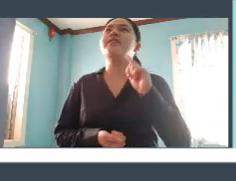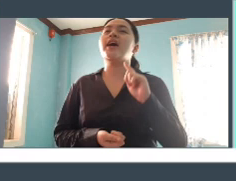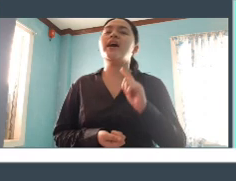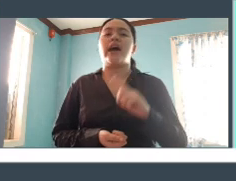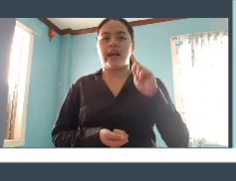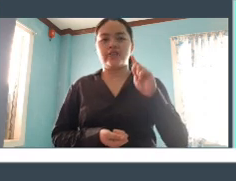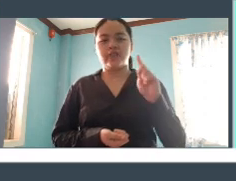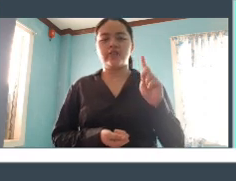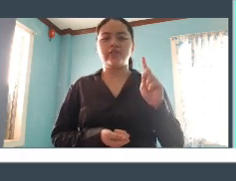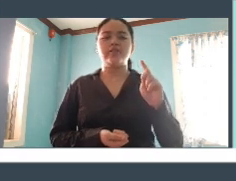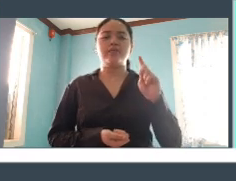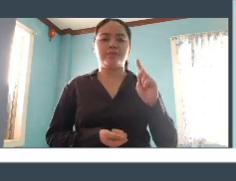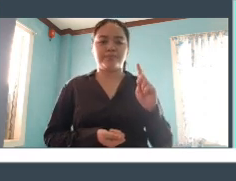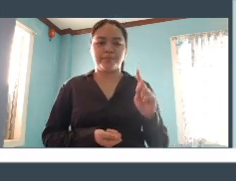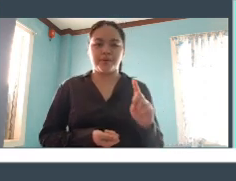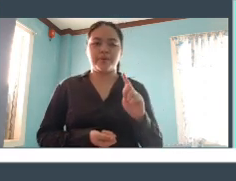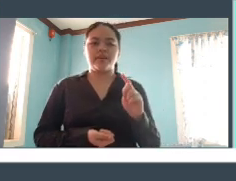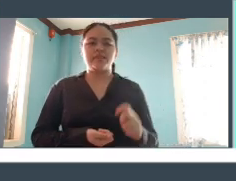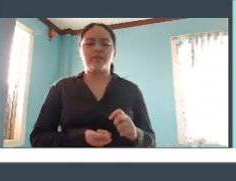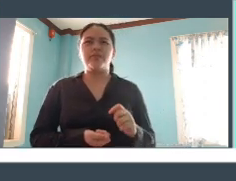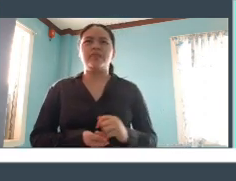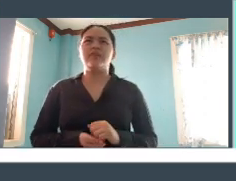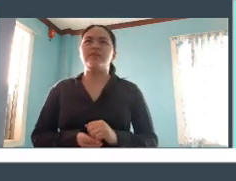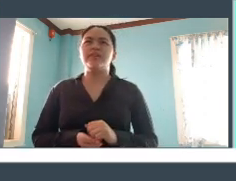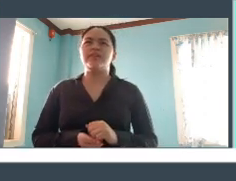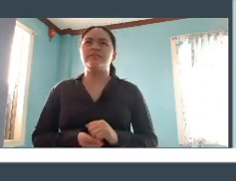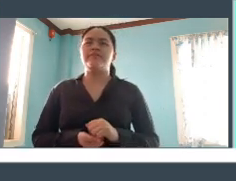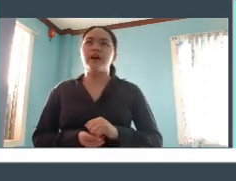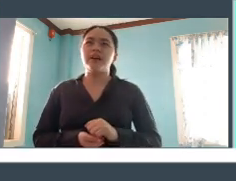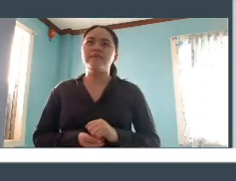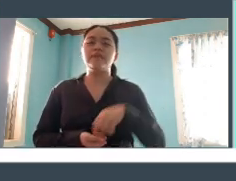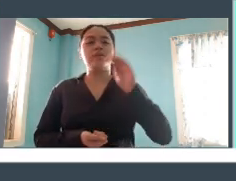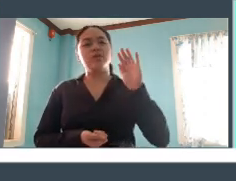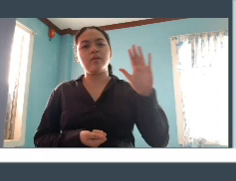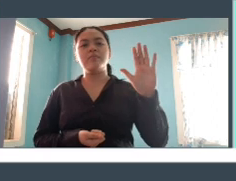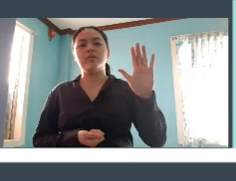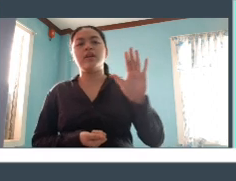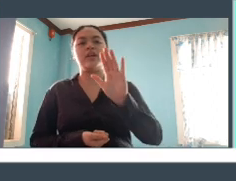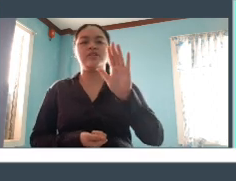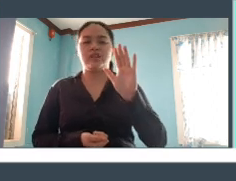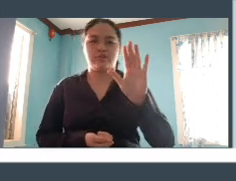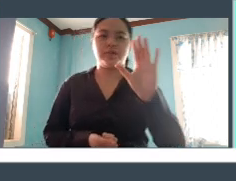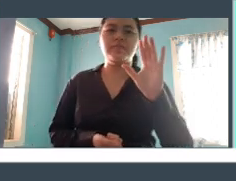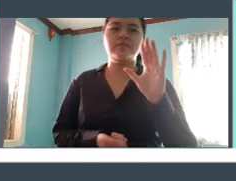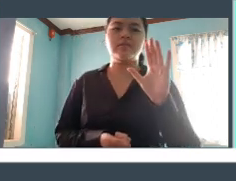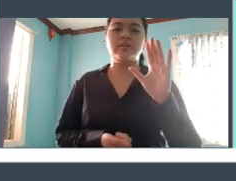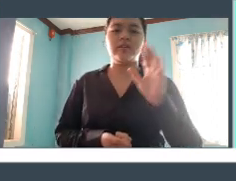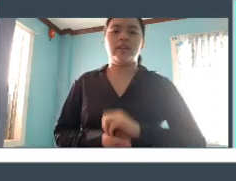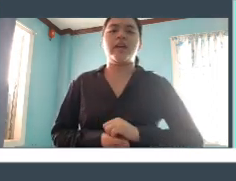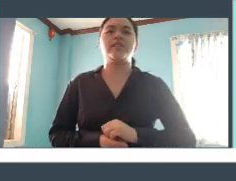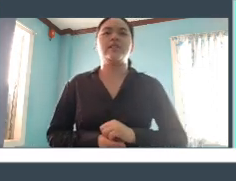Which is the angiosperm. Now, what are the 5 common